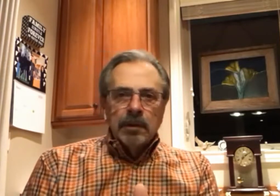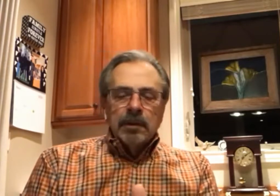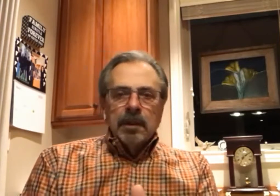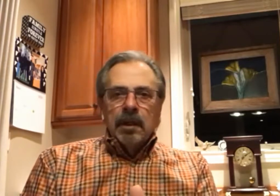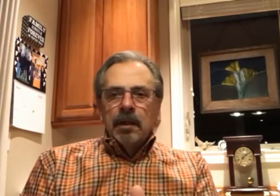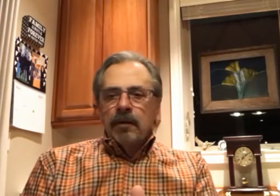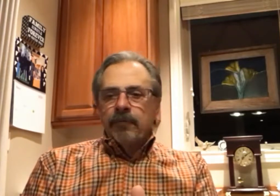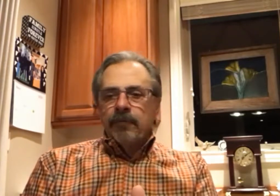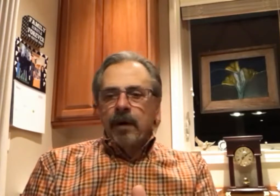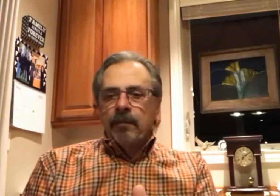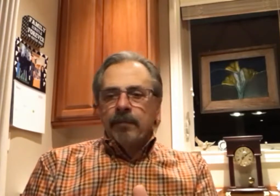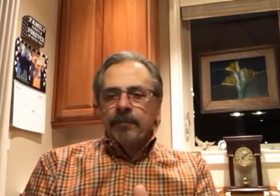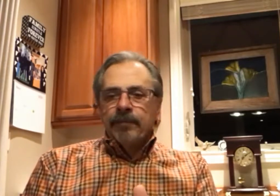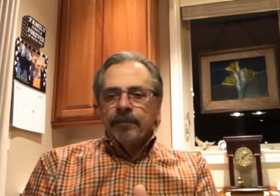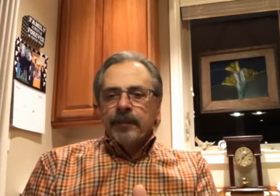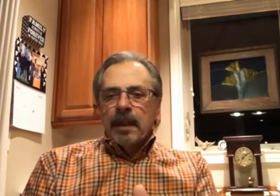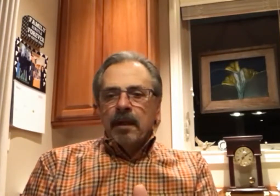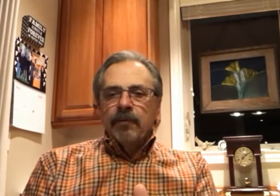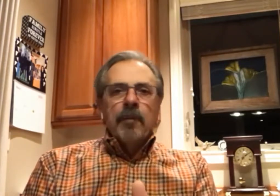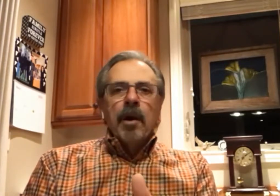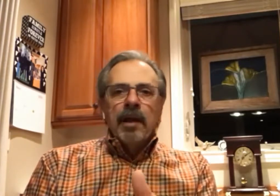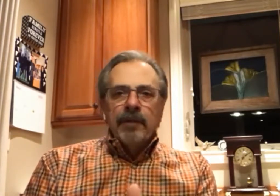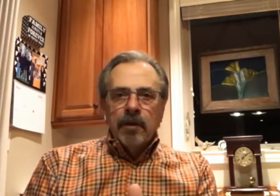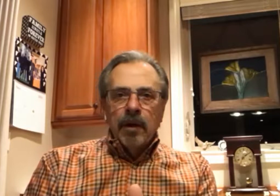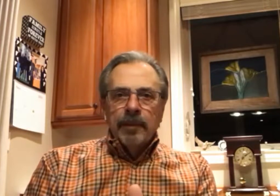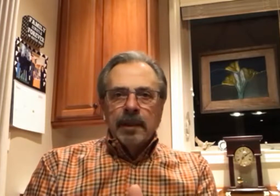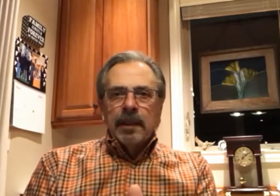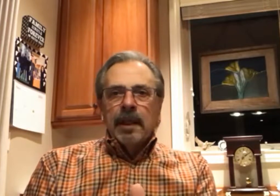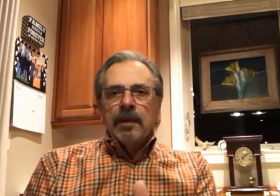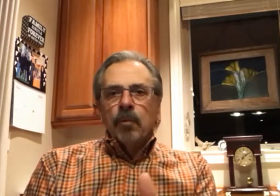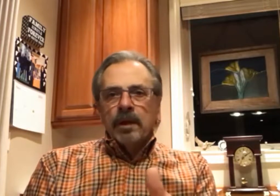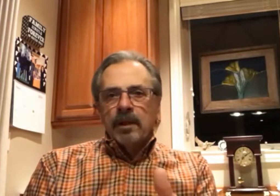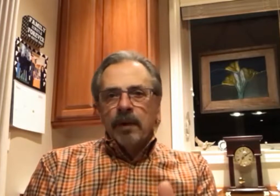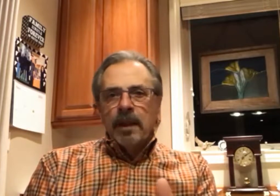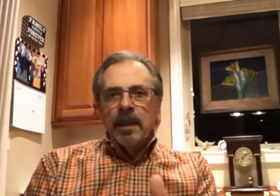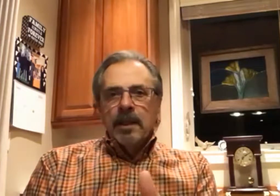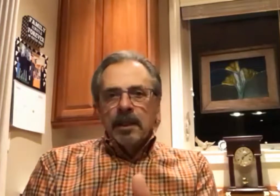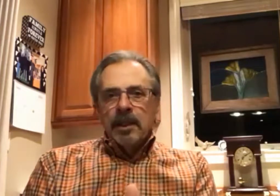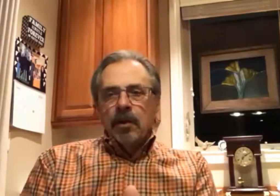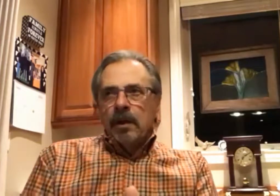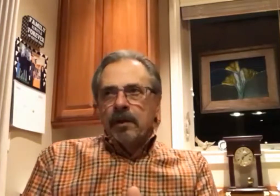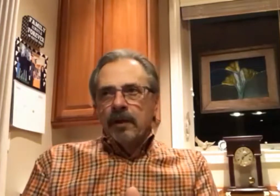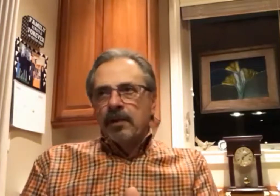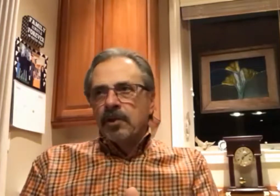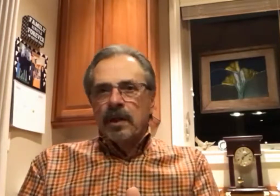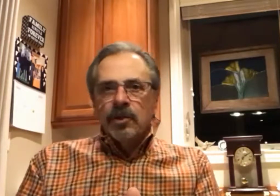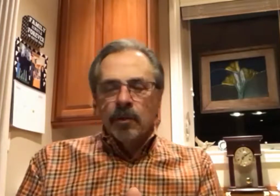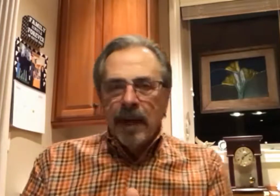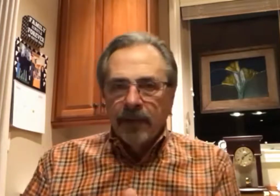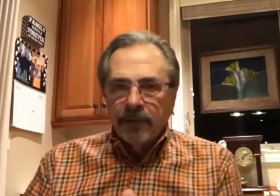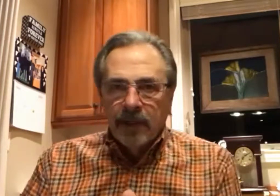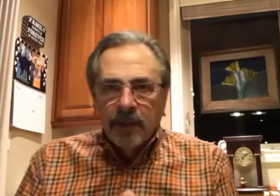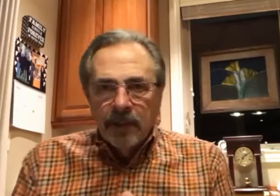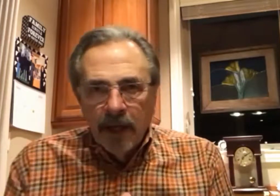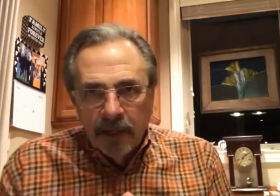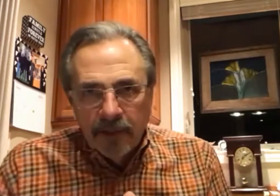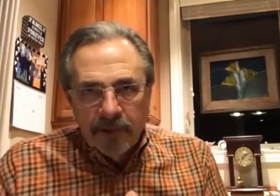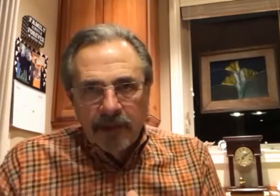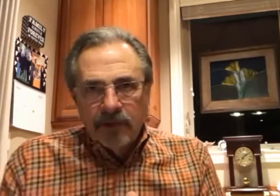diesel from our heavy equipment, and what can we, because legislature